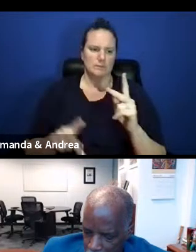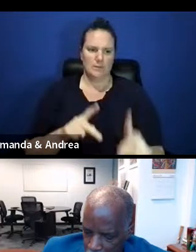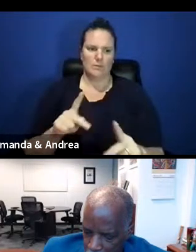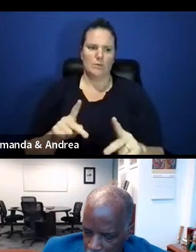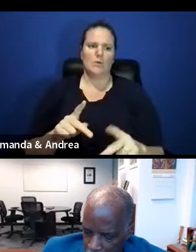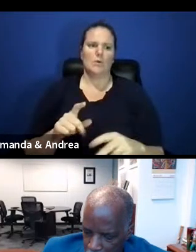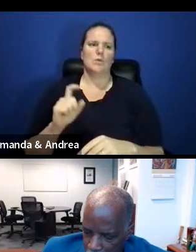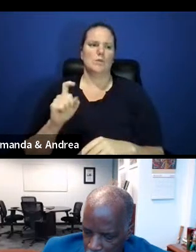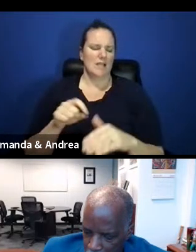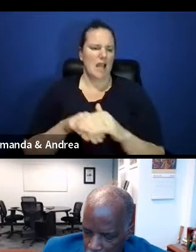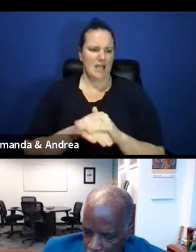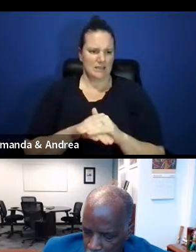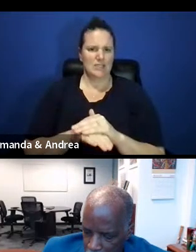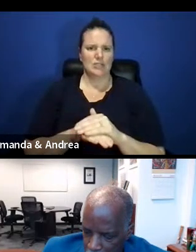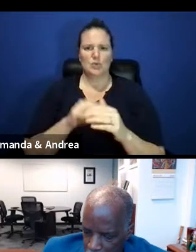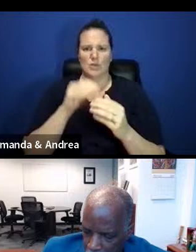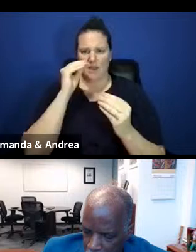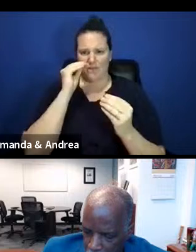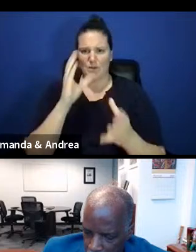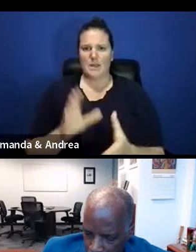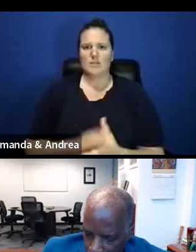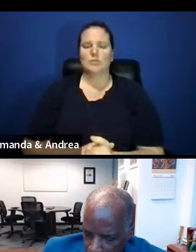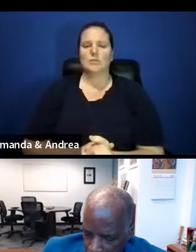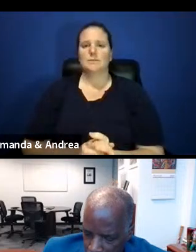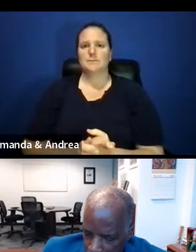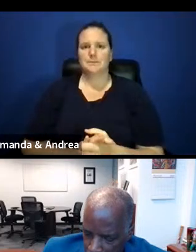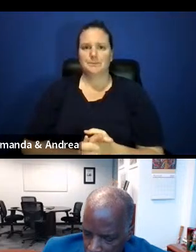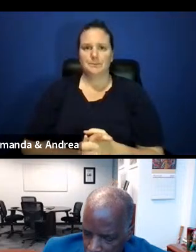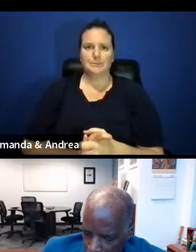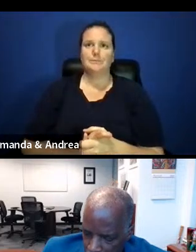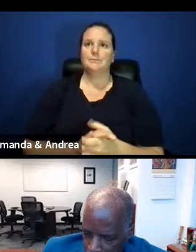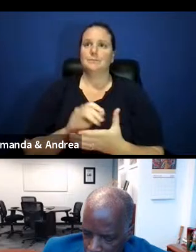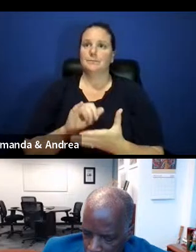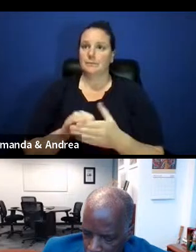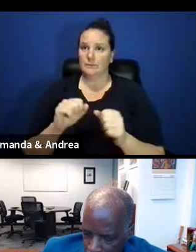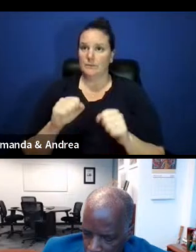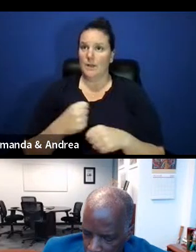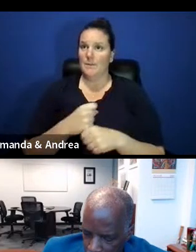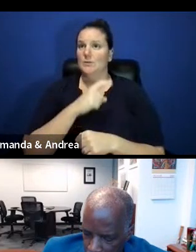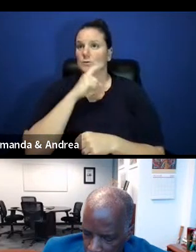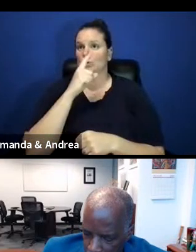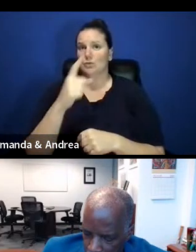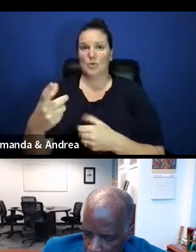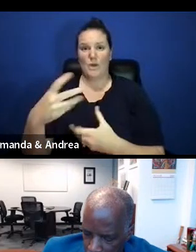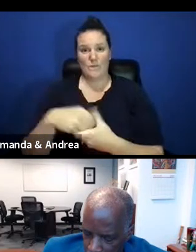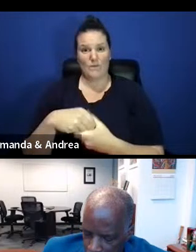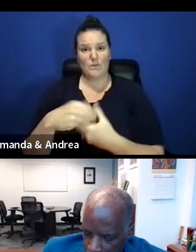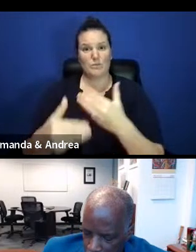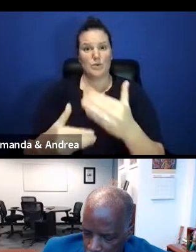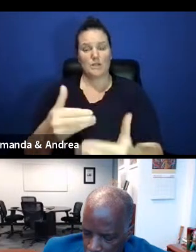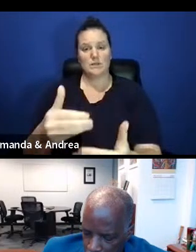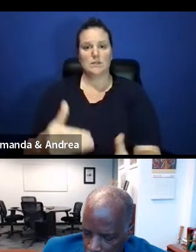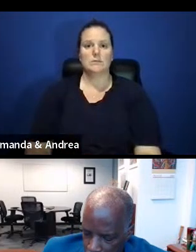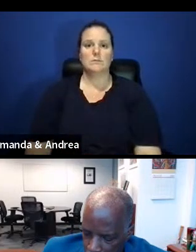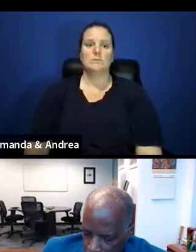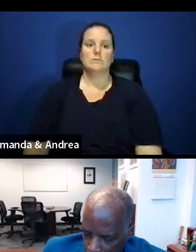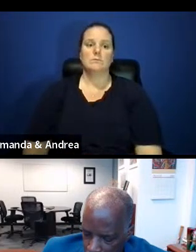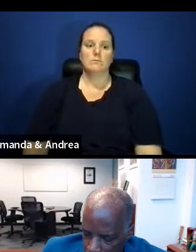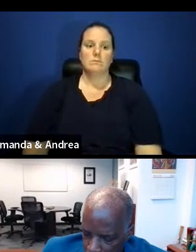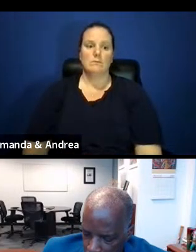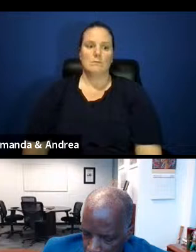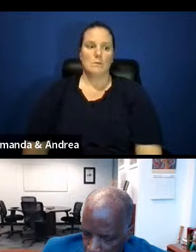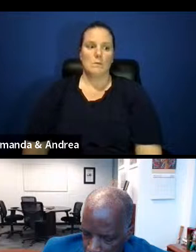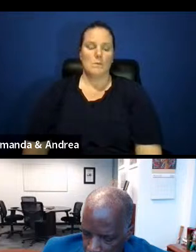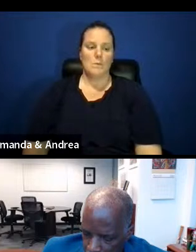need access to the information so that we can make sure that they're part of the process. And we just need to get the word